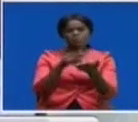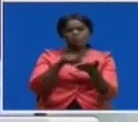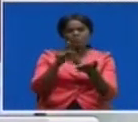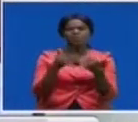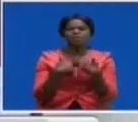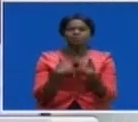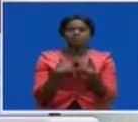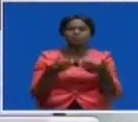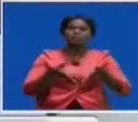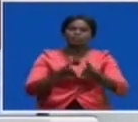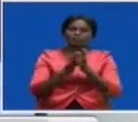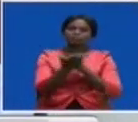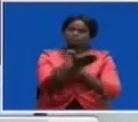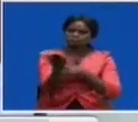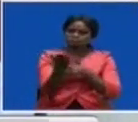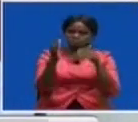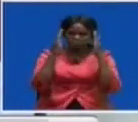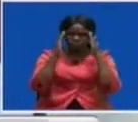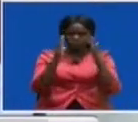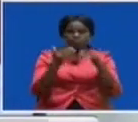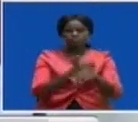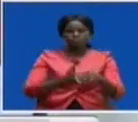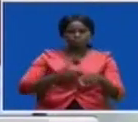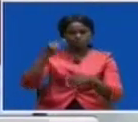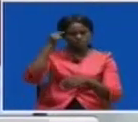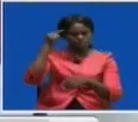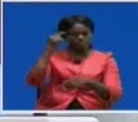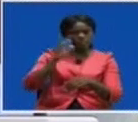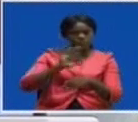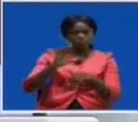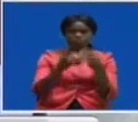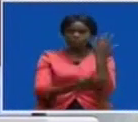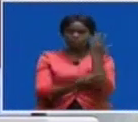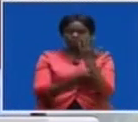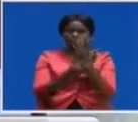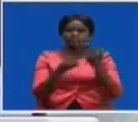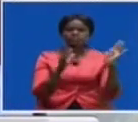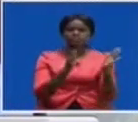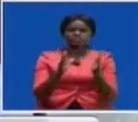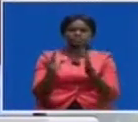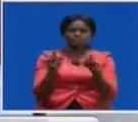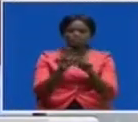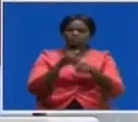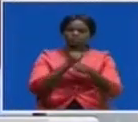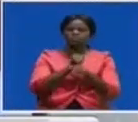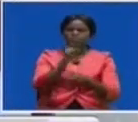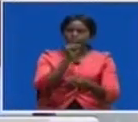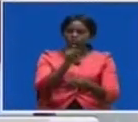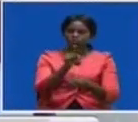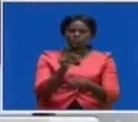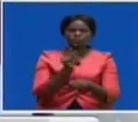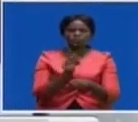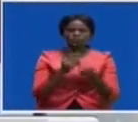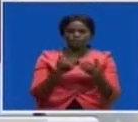to urge you to remain focused on government strategic development plans and ensure you